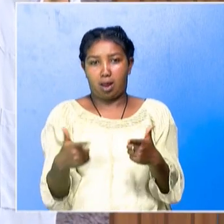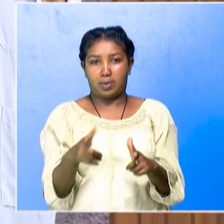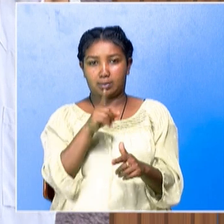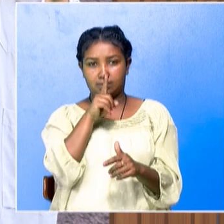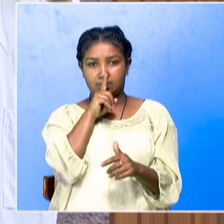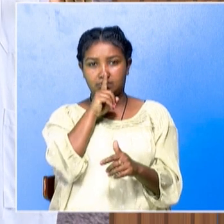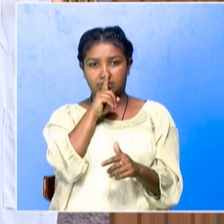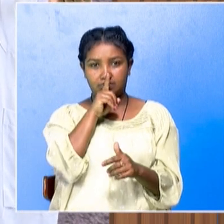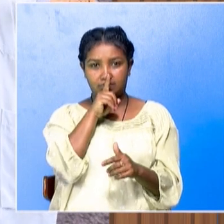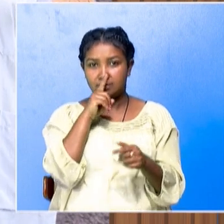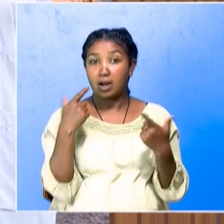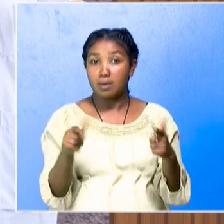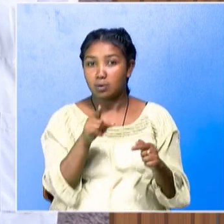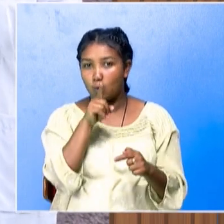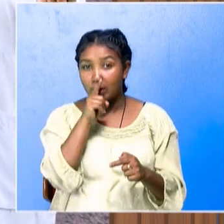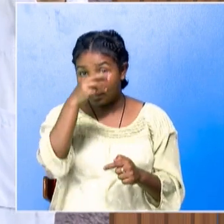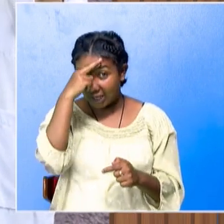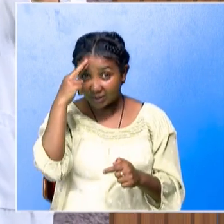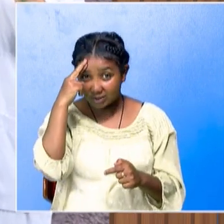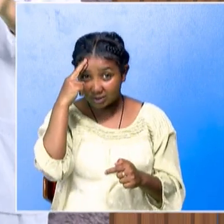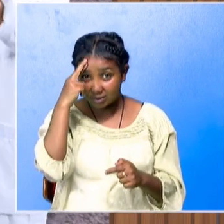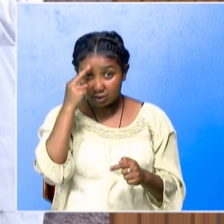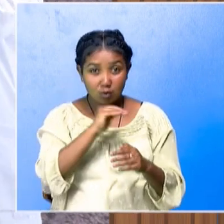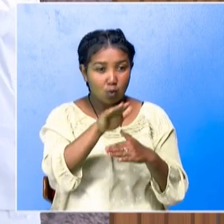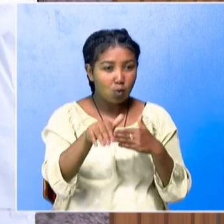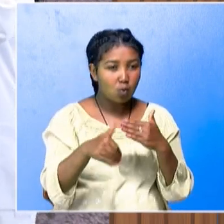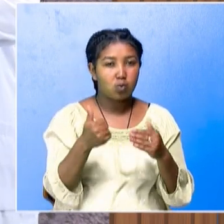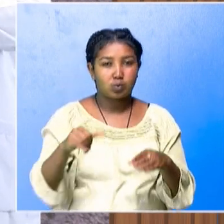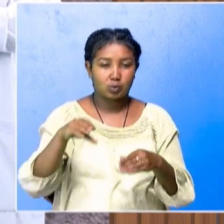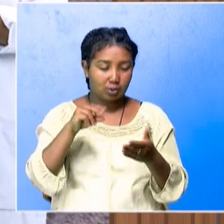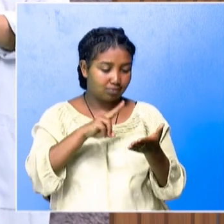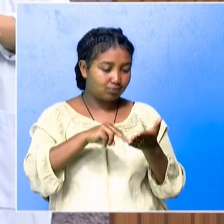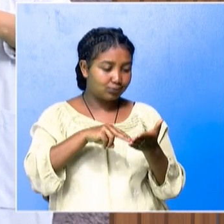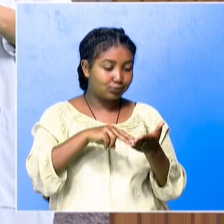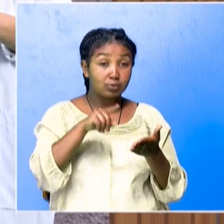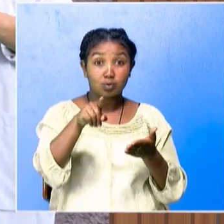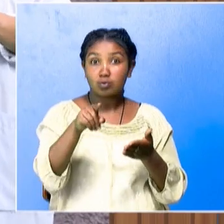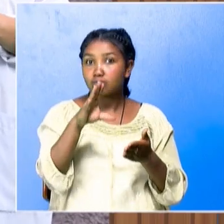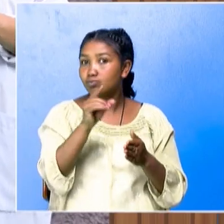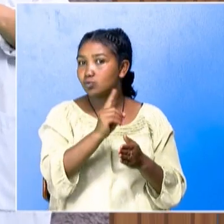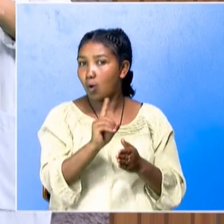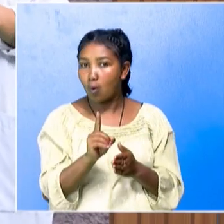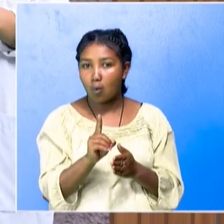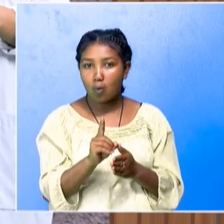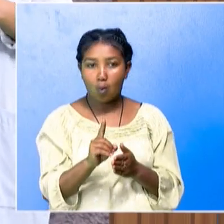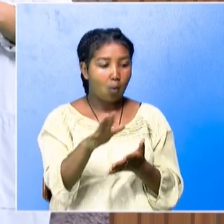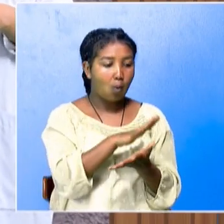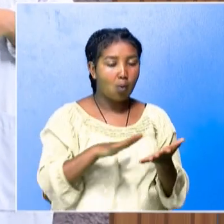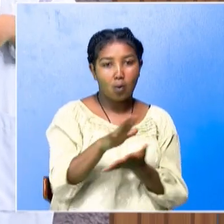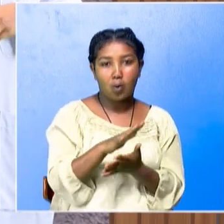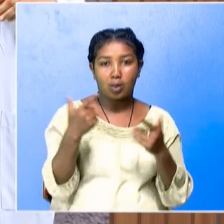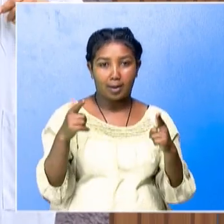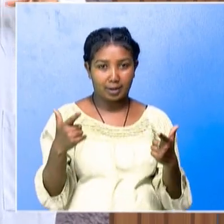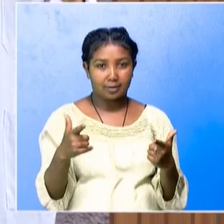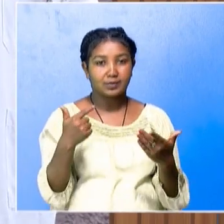be quiet where? In the library, because every student are reading in the library, that you can't speak loudly where? In the